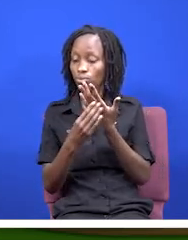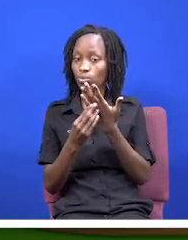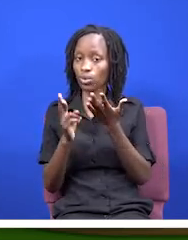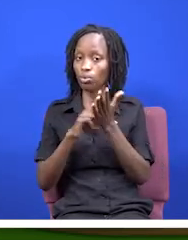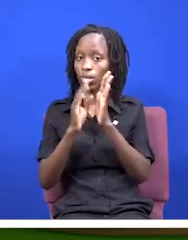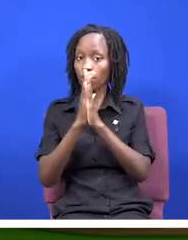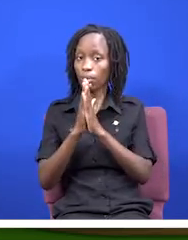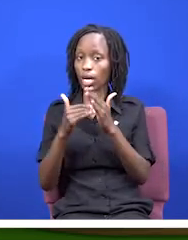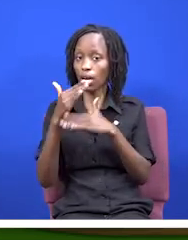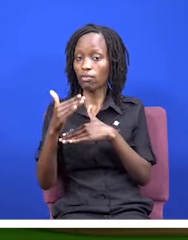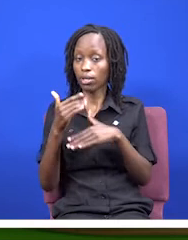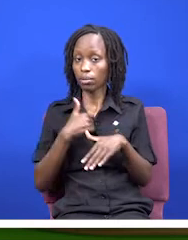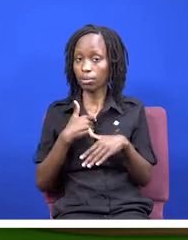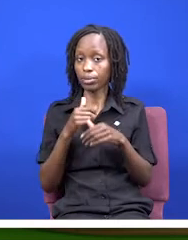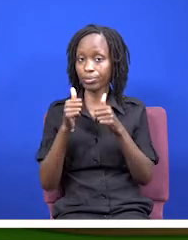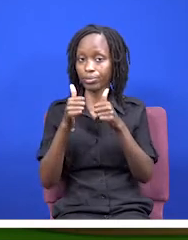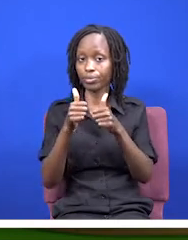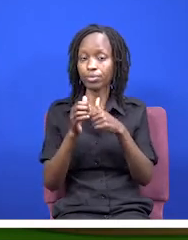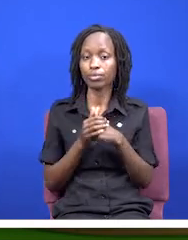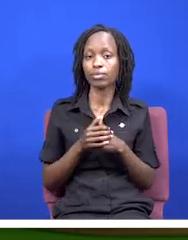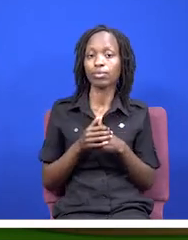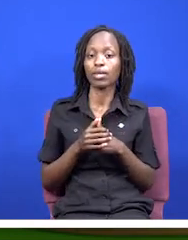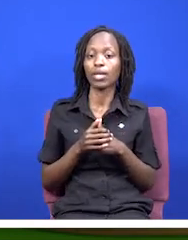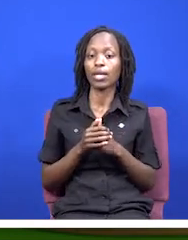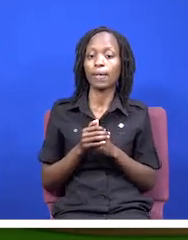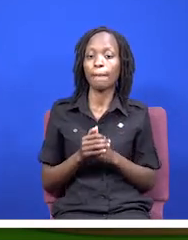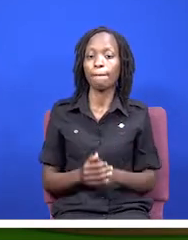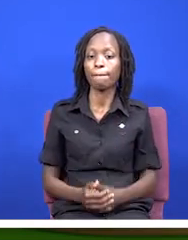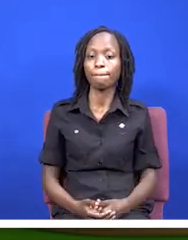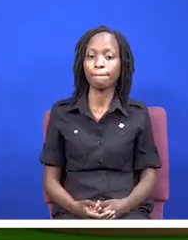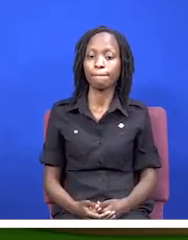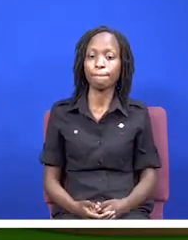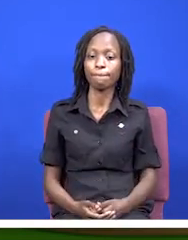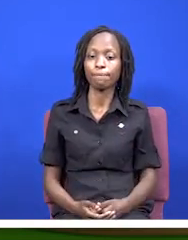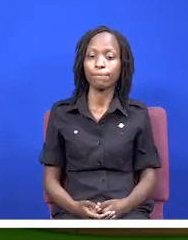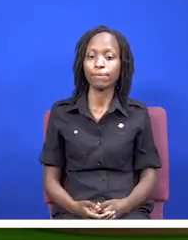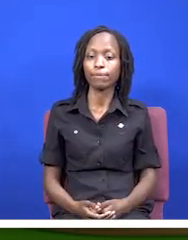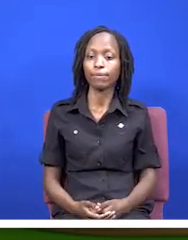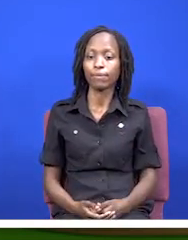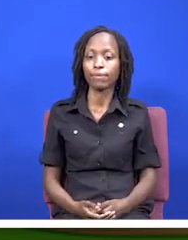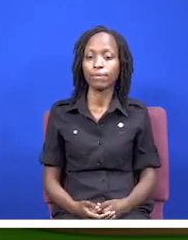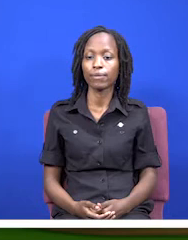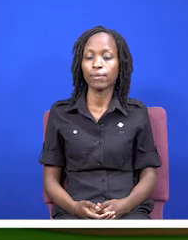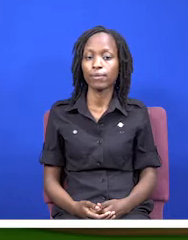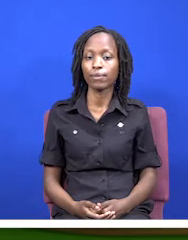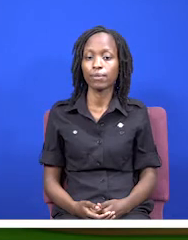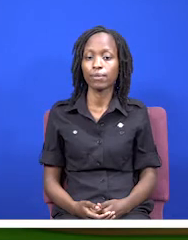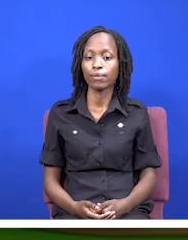prayer after me. Say this prayer. You close your eyes, put your hands together, and say this